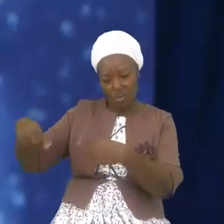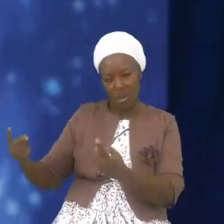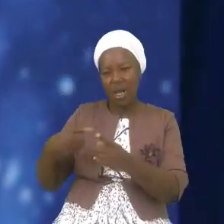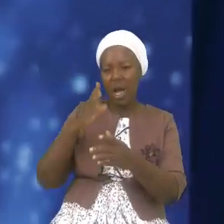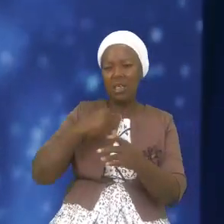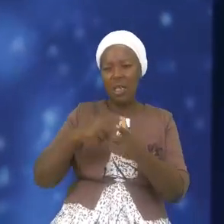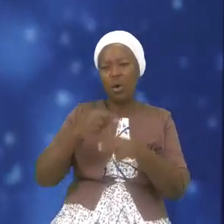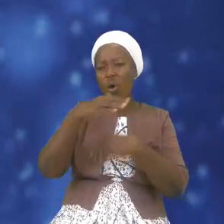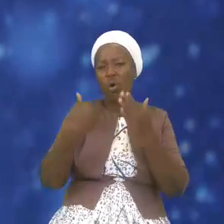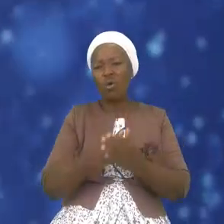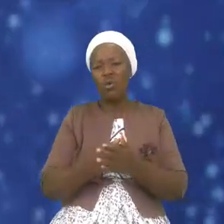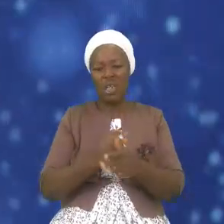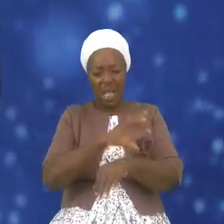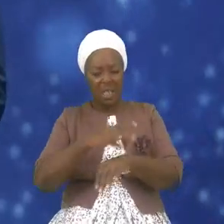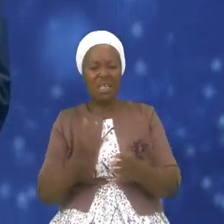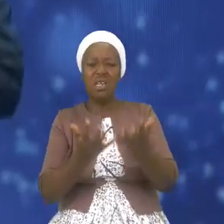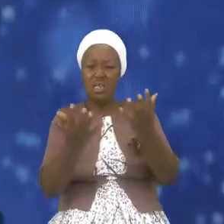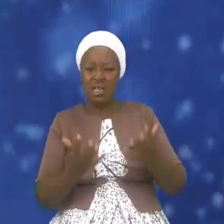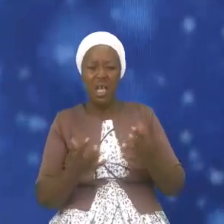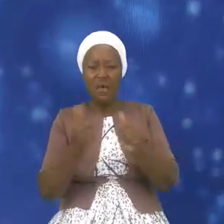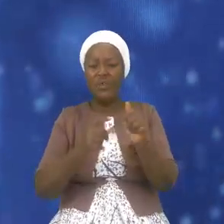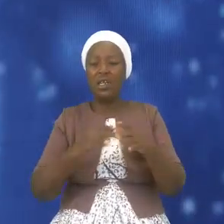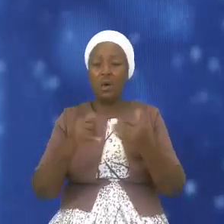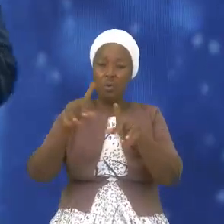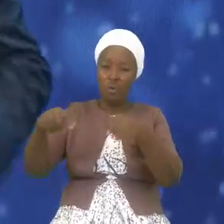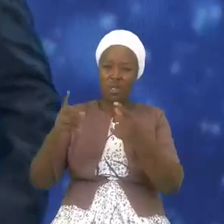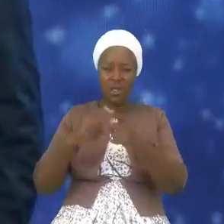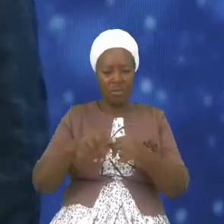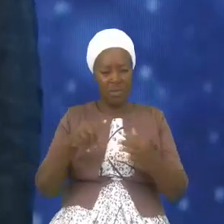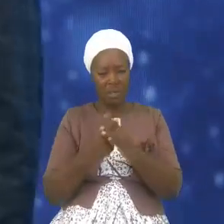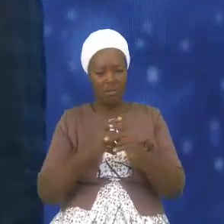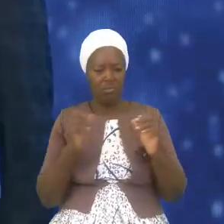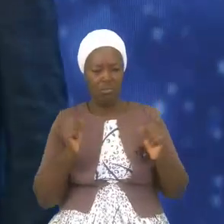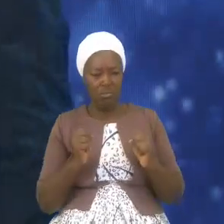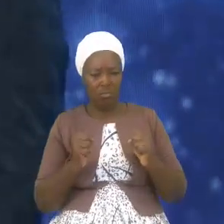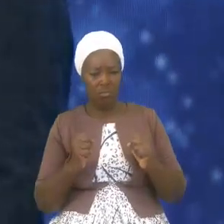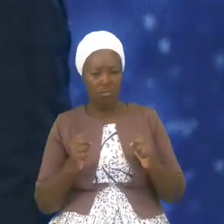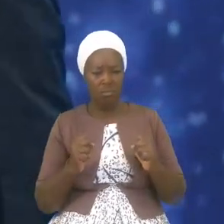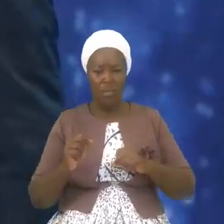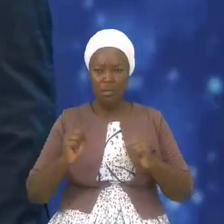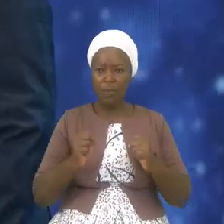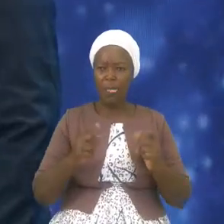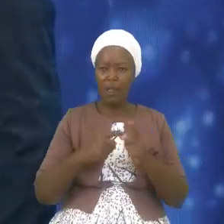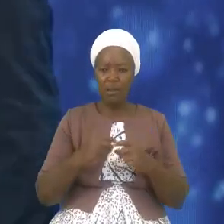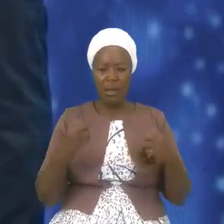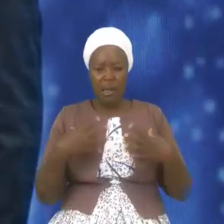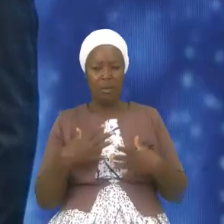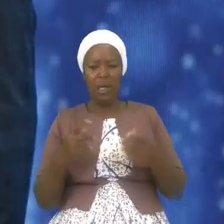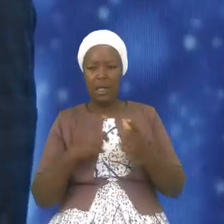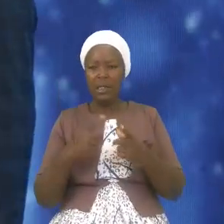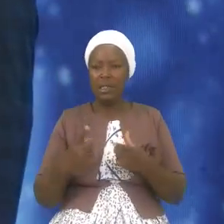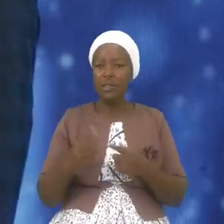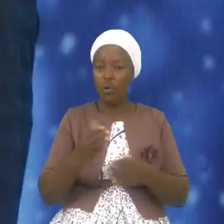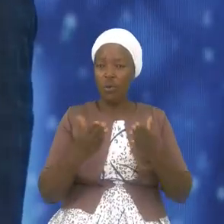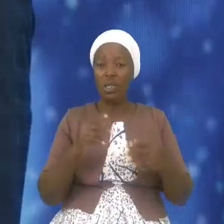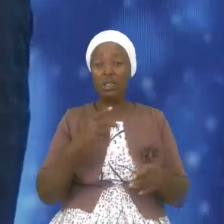shake. He began to tremble, and he wanted an interpreter, and all the magicians,